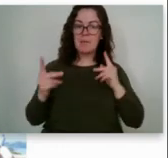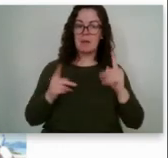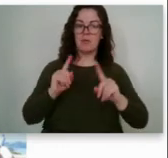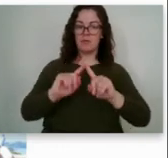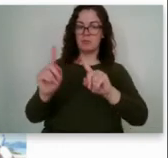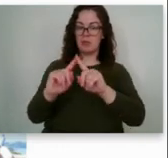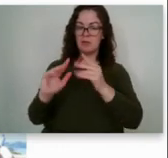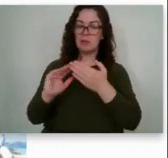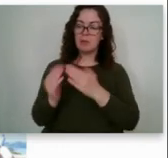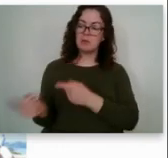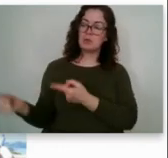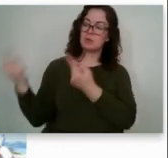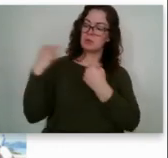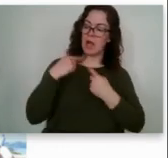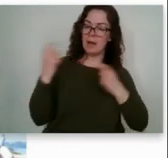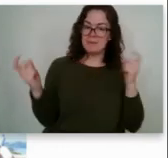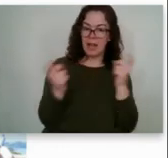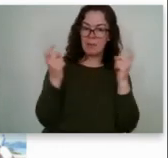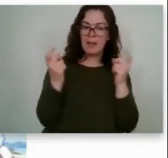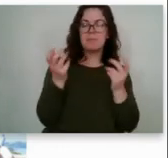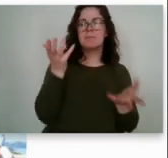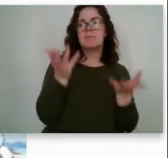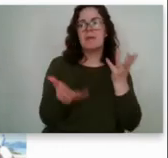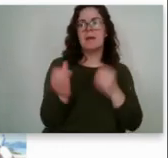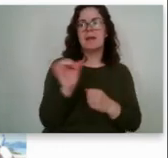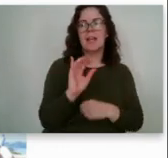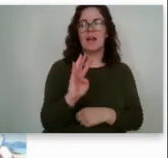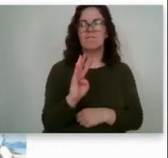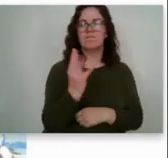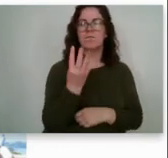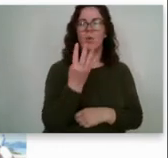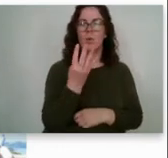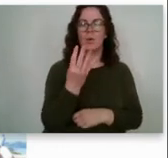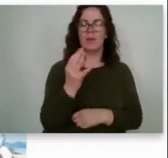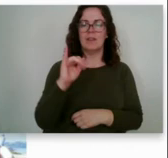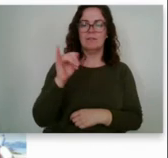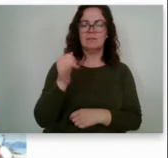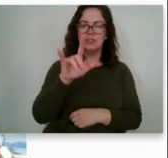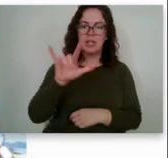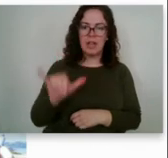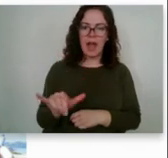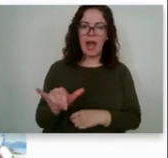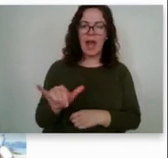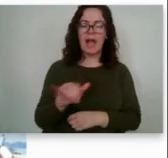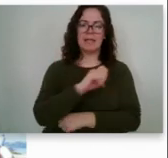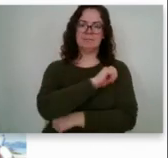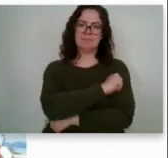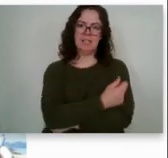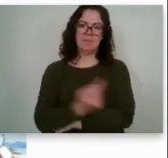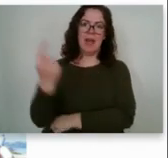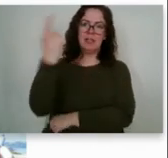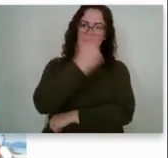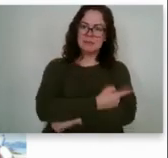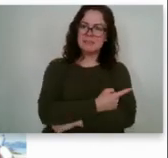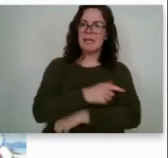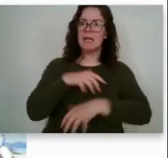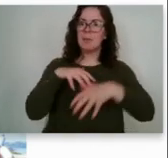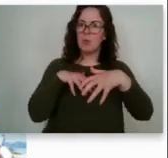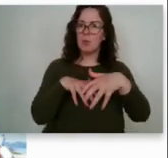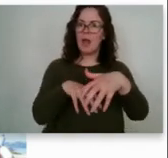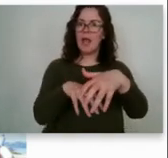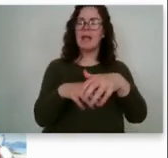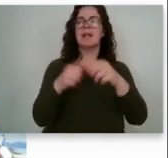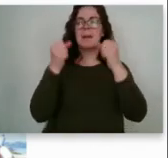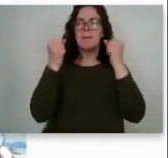have the 4th of July Day Parade or the St. Patrick's Day Parade, where a lot of people come together